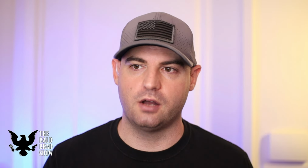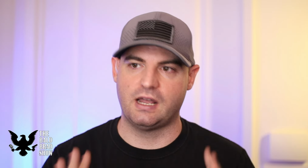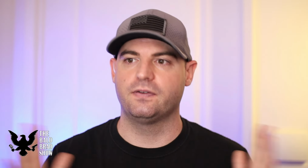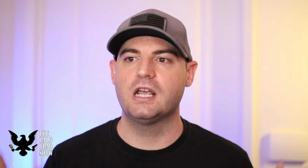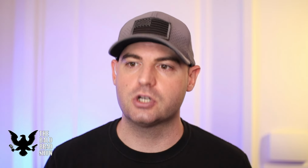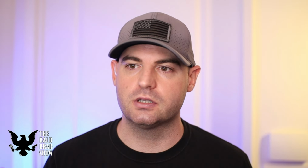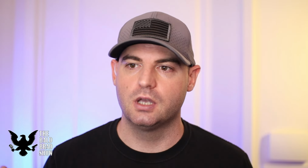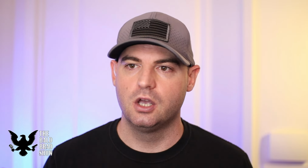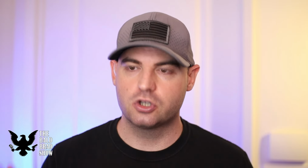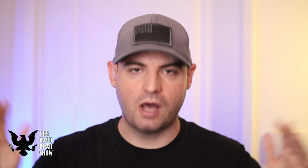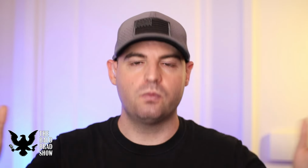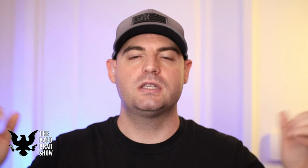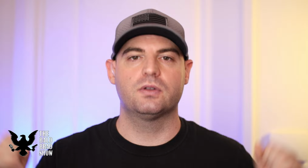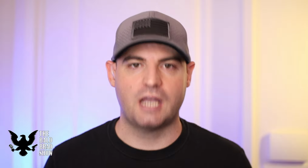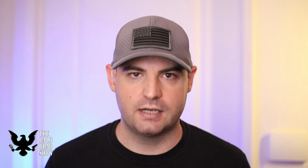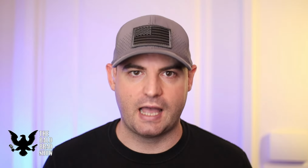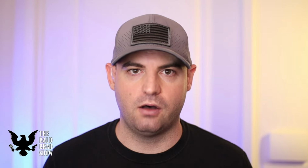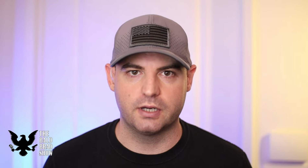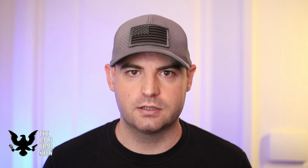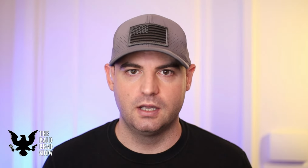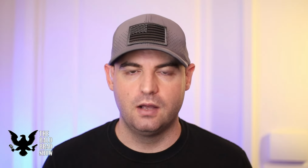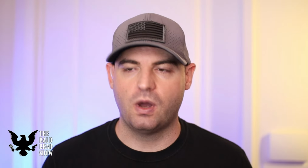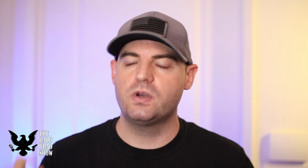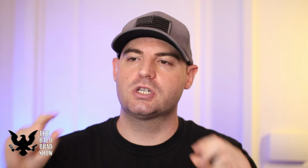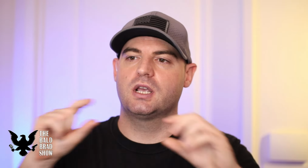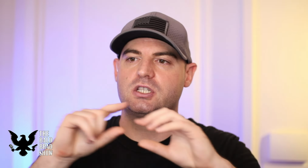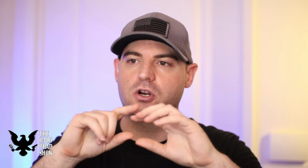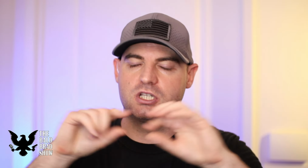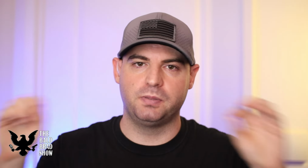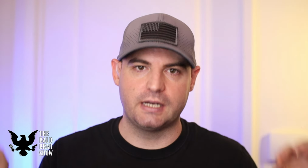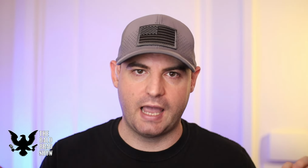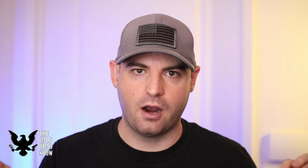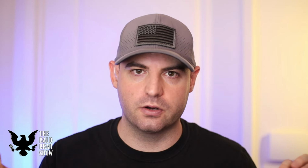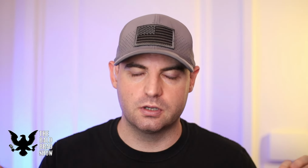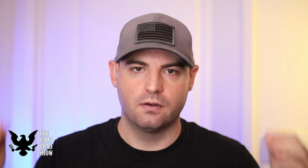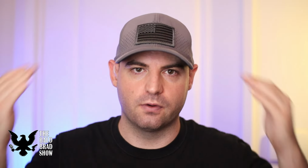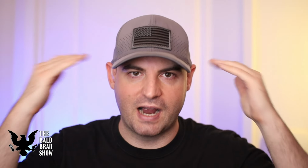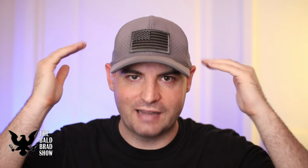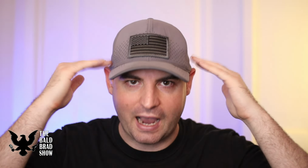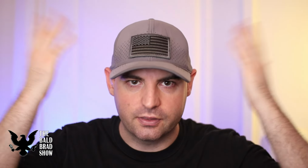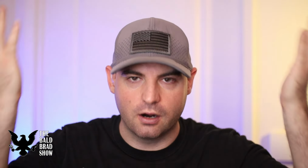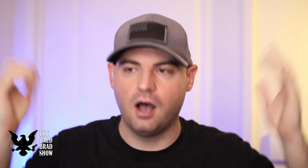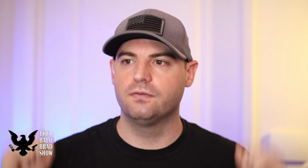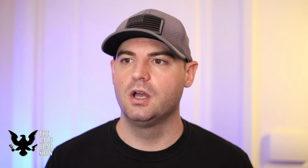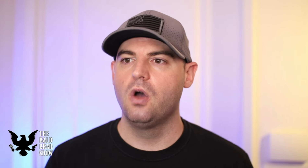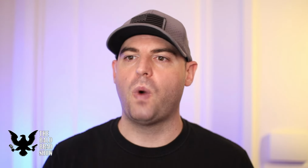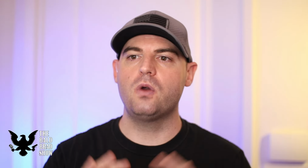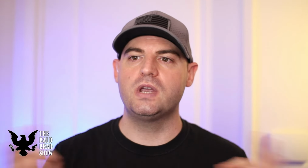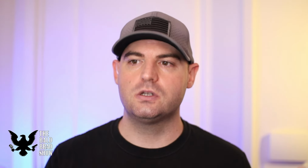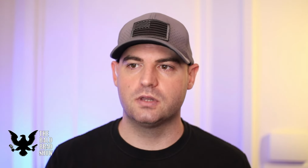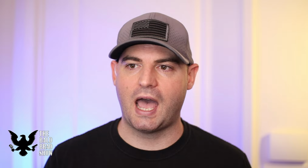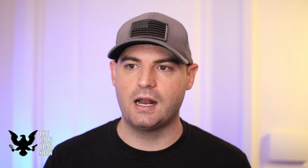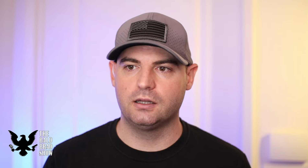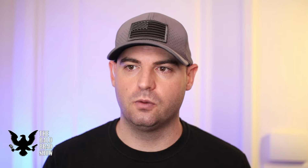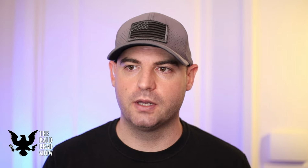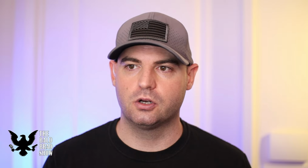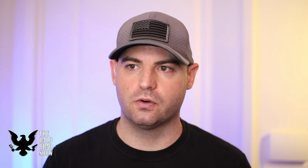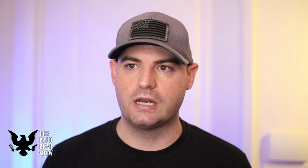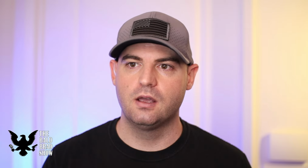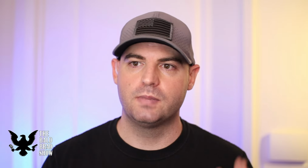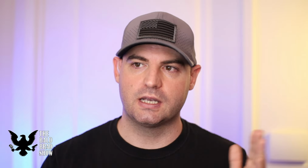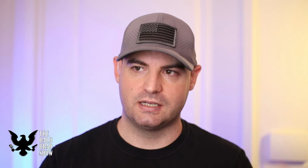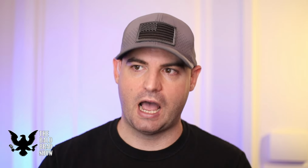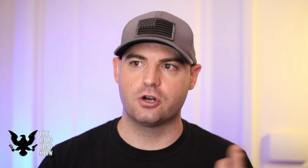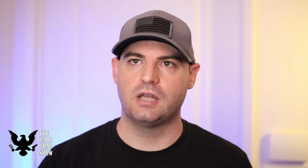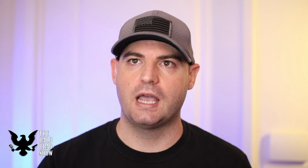technicalities, right? On definitions. So why don't we deal with technicalities? Why don't we just start splitting hairs, for my lack thereof? Why don't we do that a little bit,